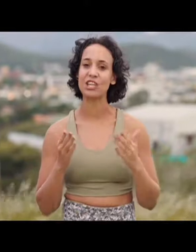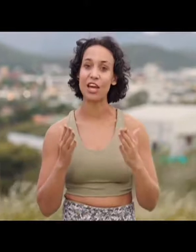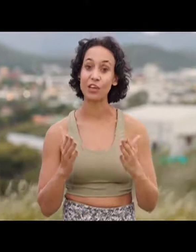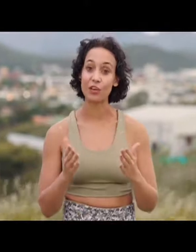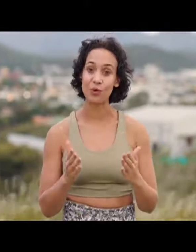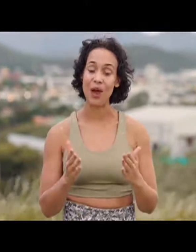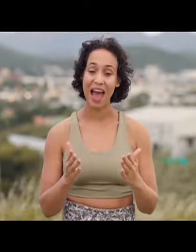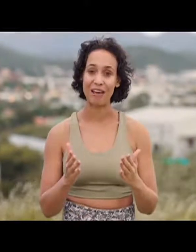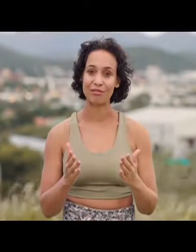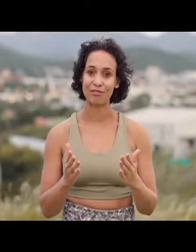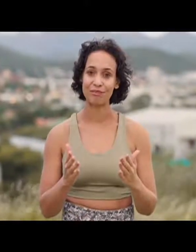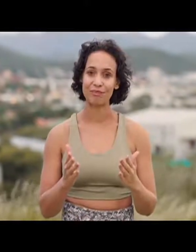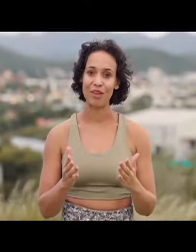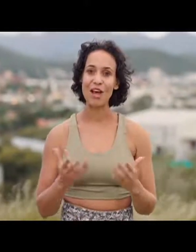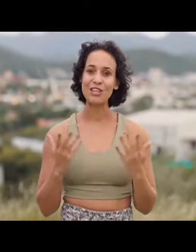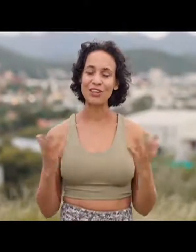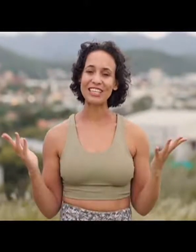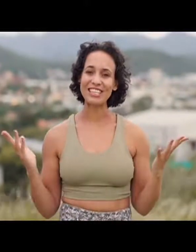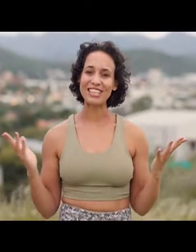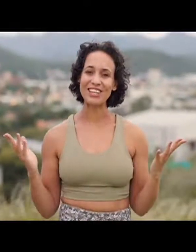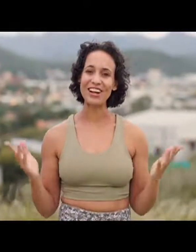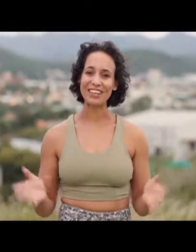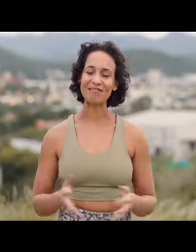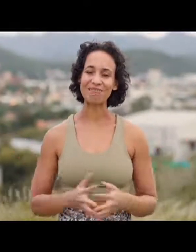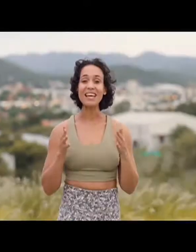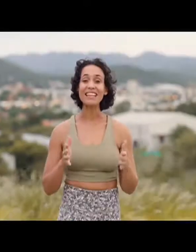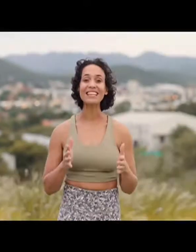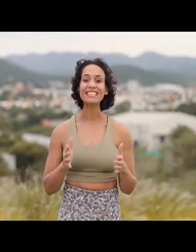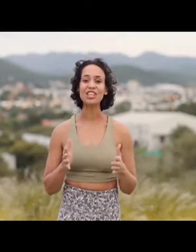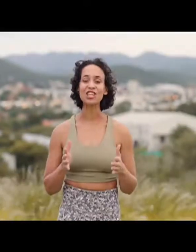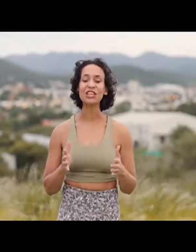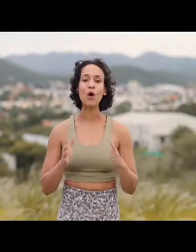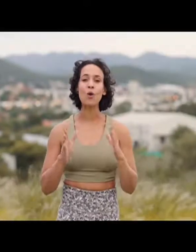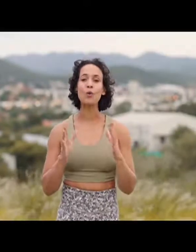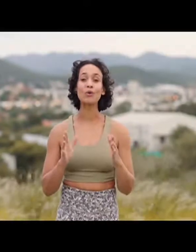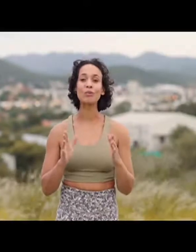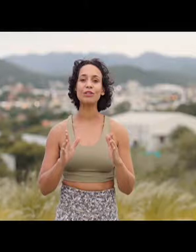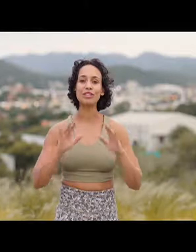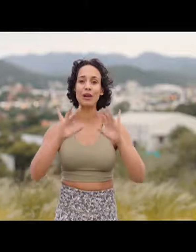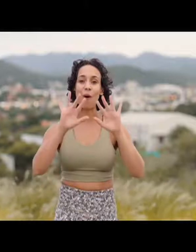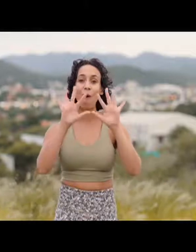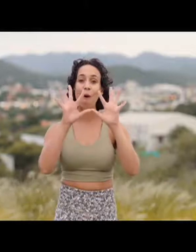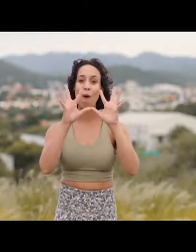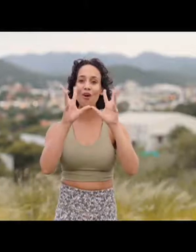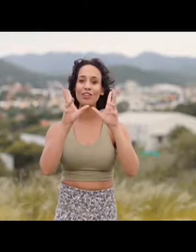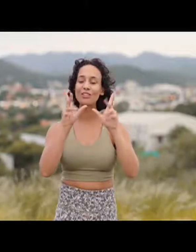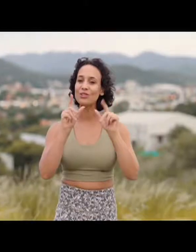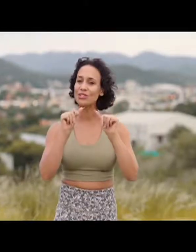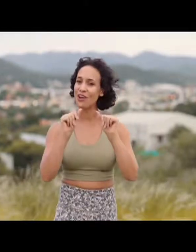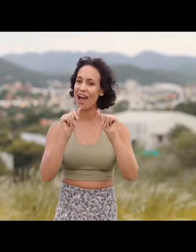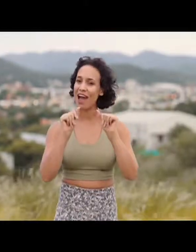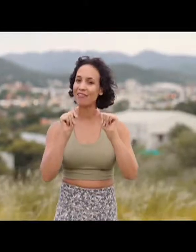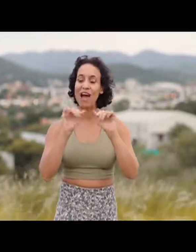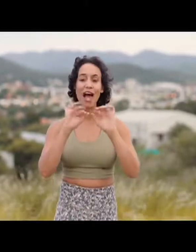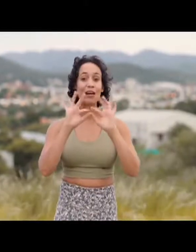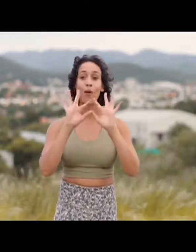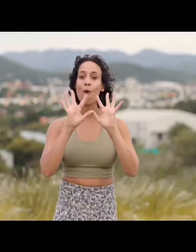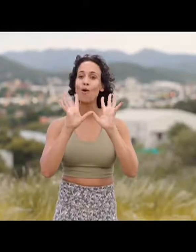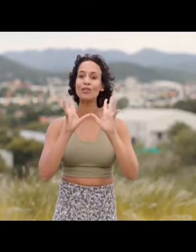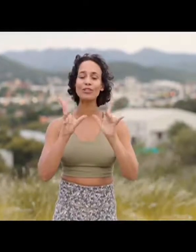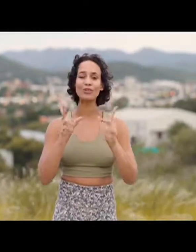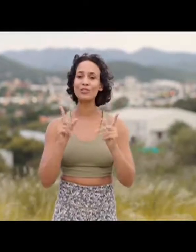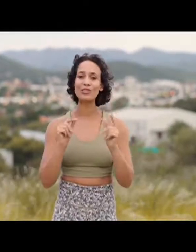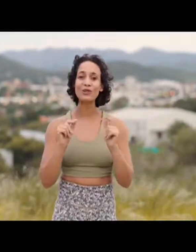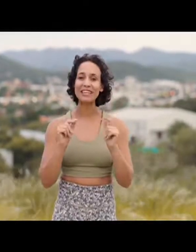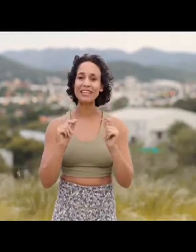release the tension that you have. So let's get started. In this session, we will be using all the tools you have